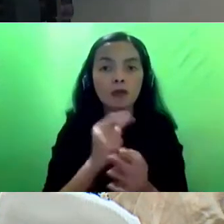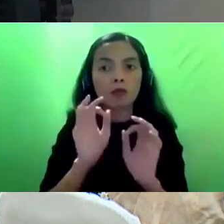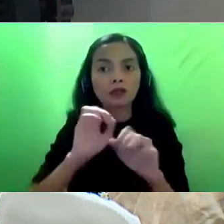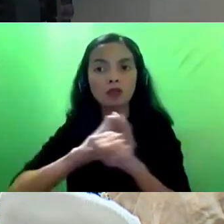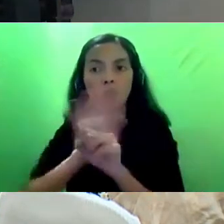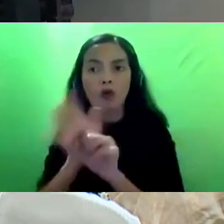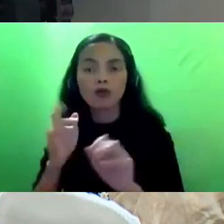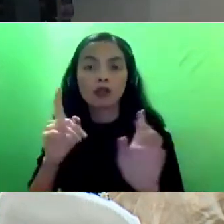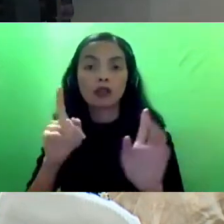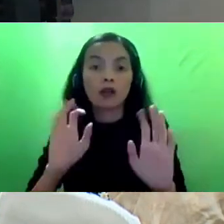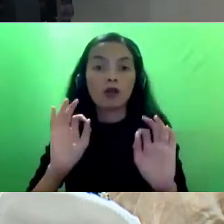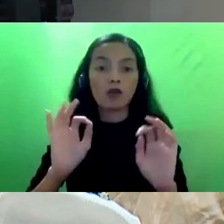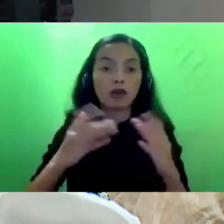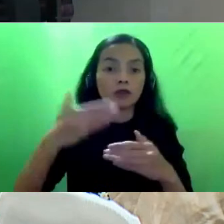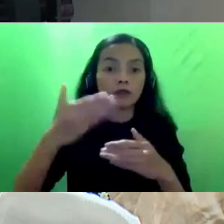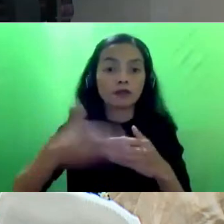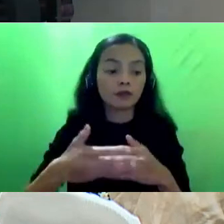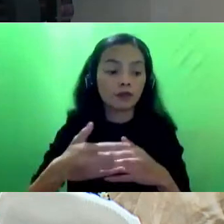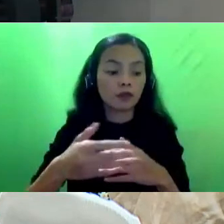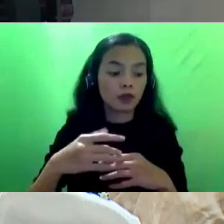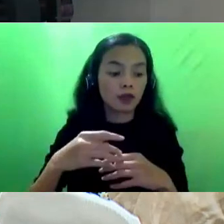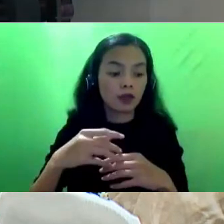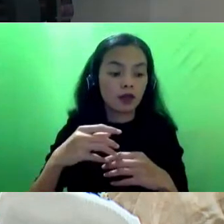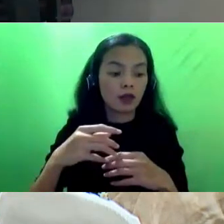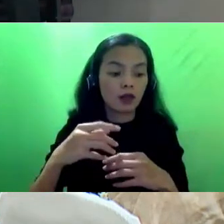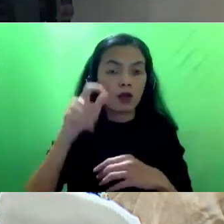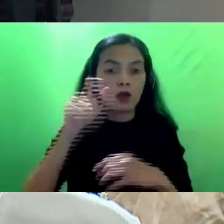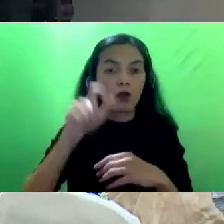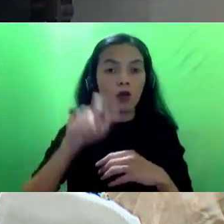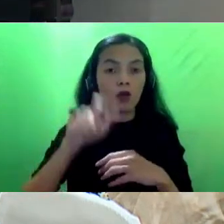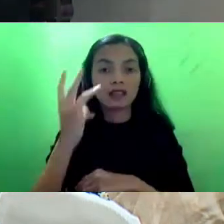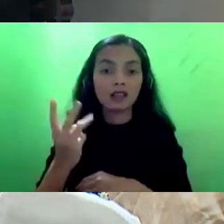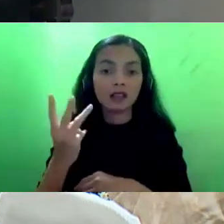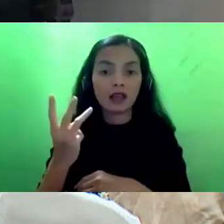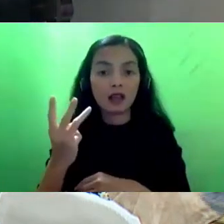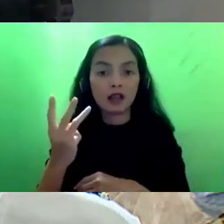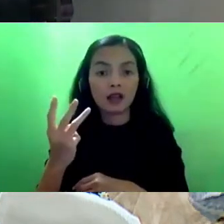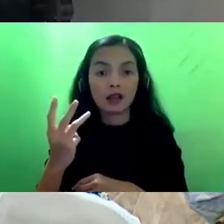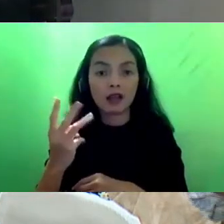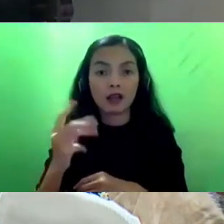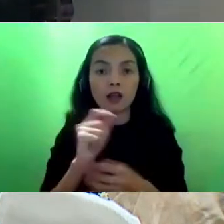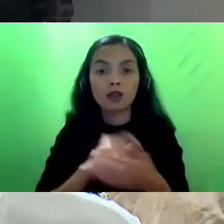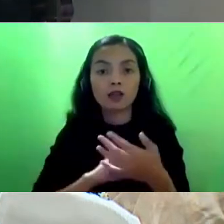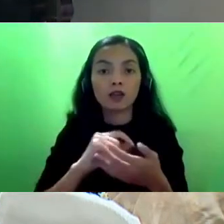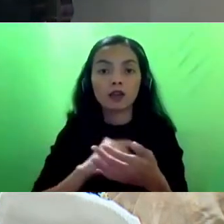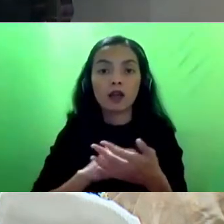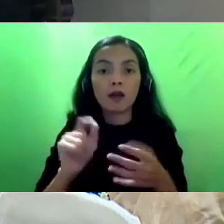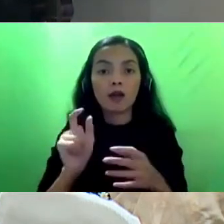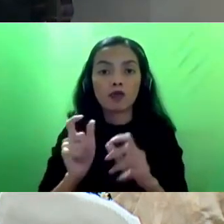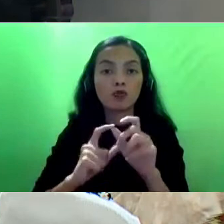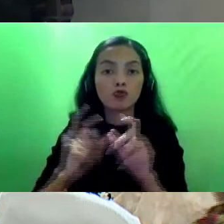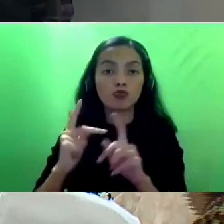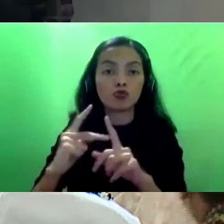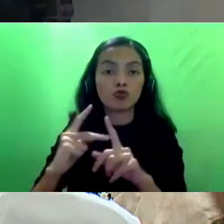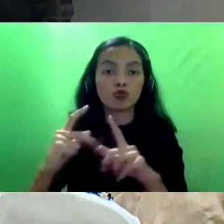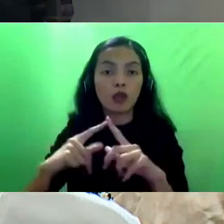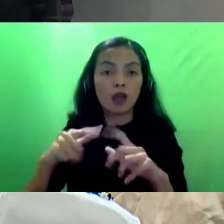our third speaker first. So we have Dr. Usha Kanagaratnam, who is joining us online. So maybe